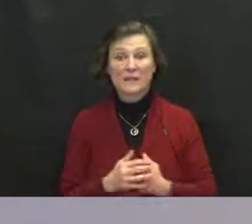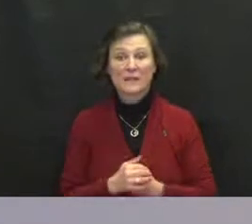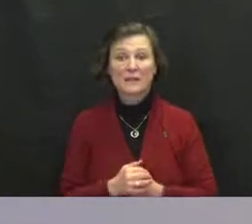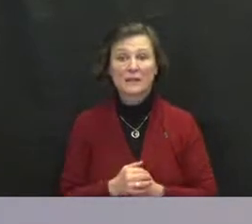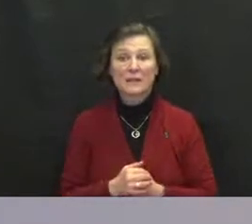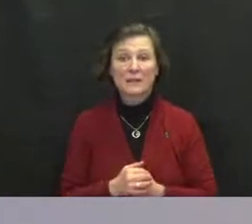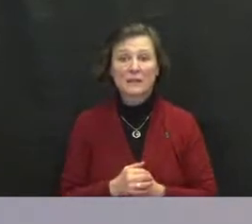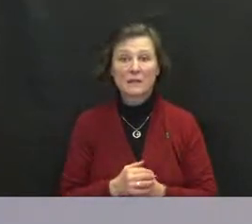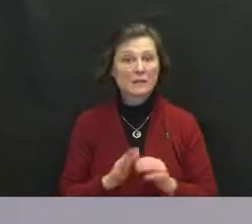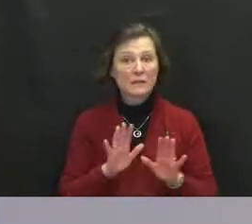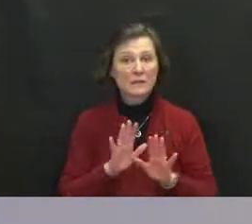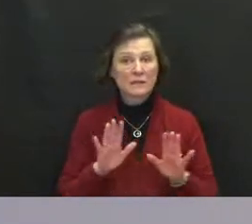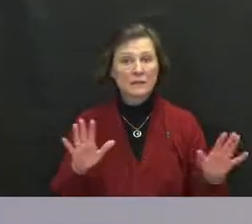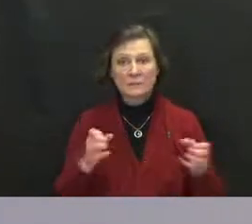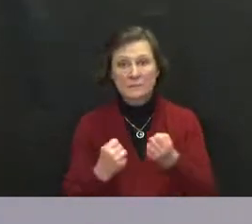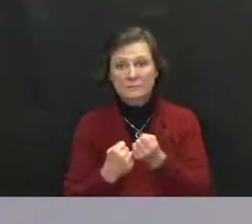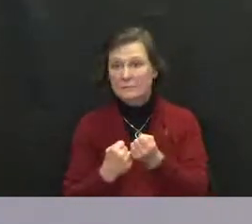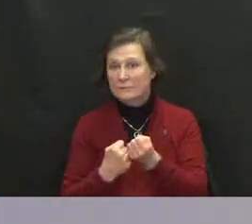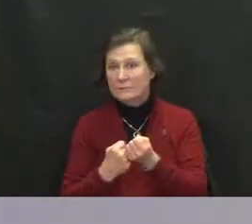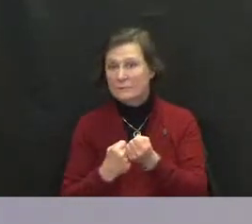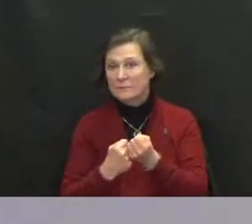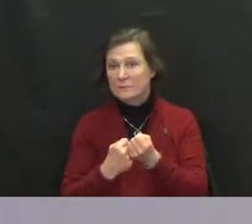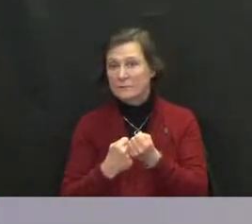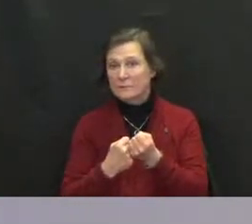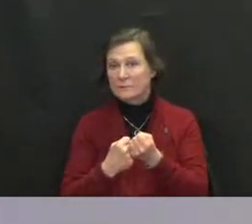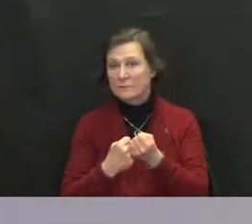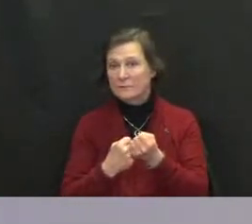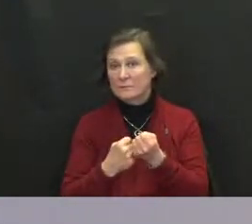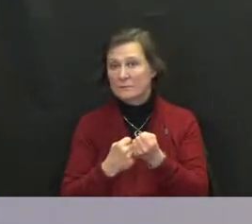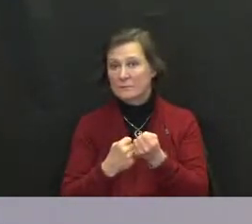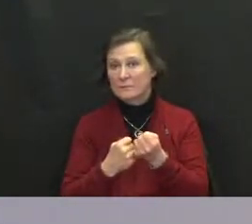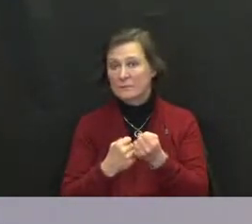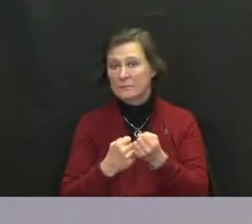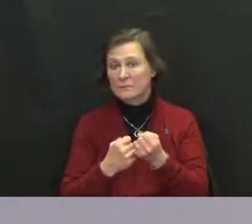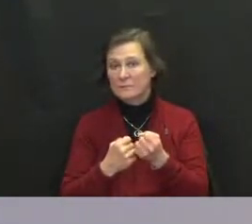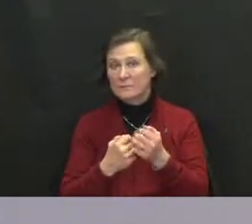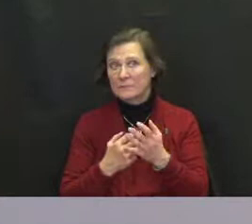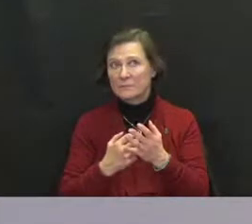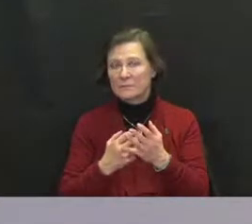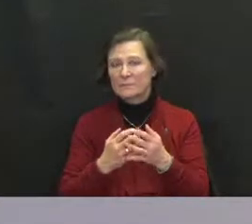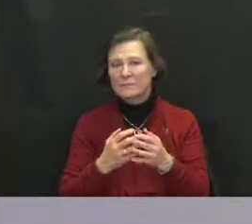Let us not abdicate our spiritual agency.